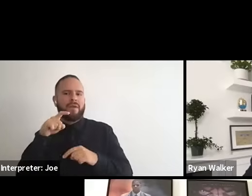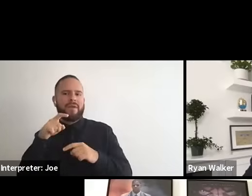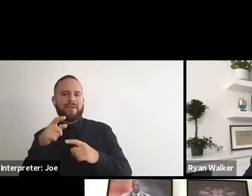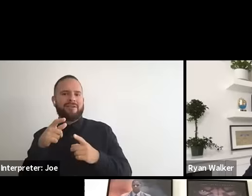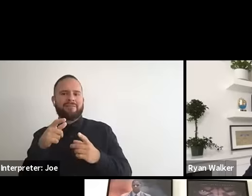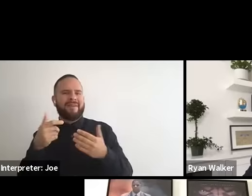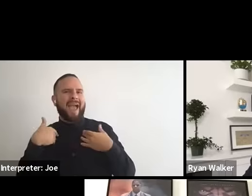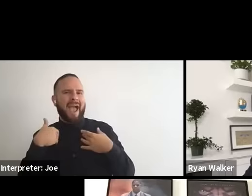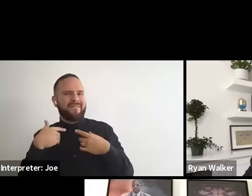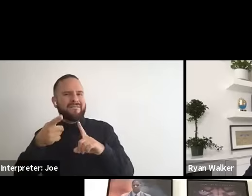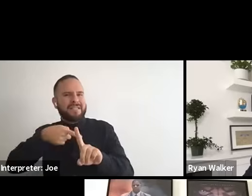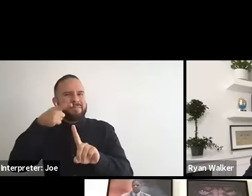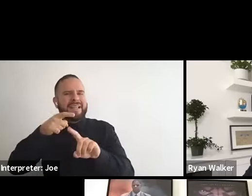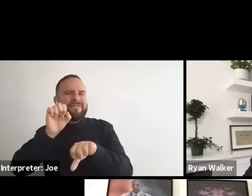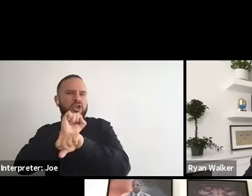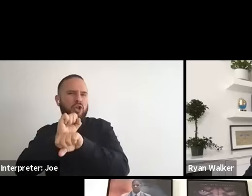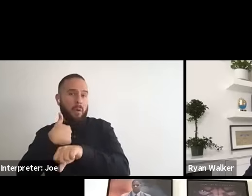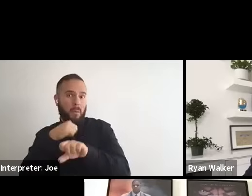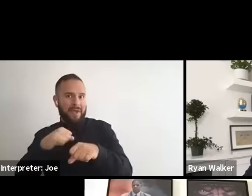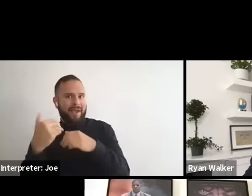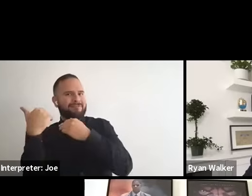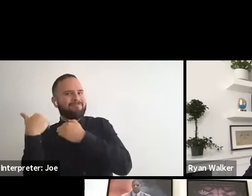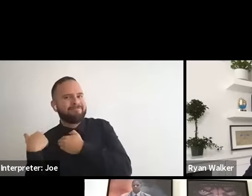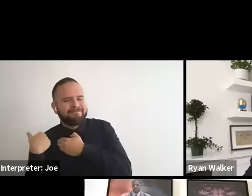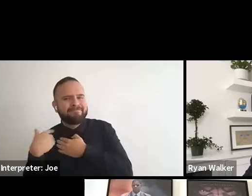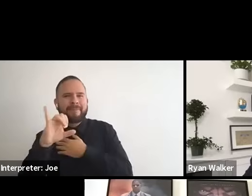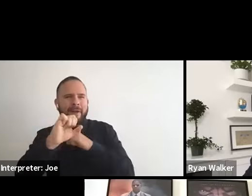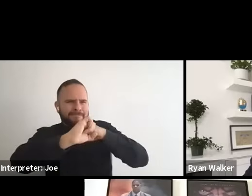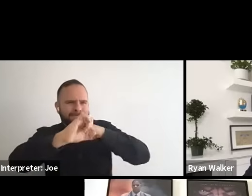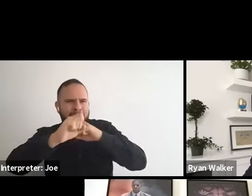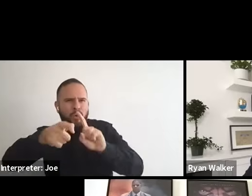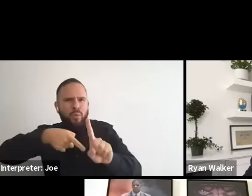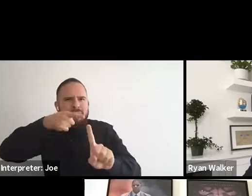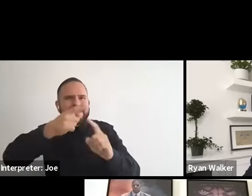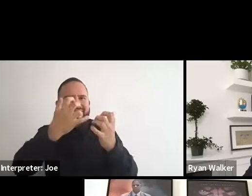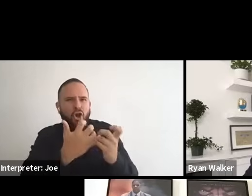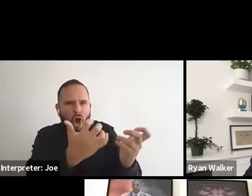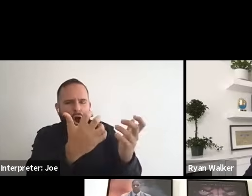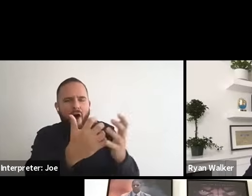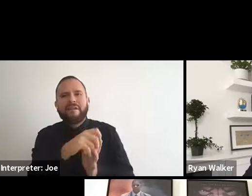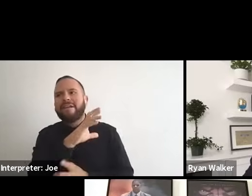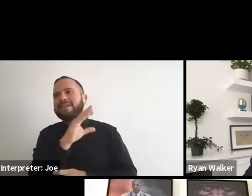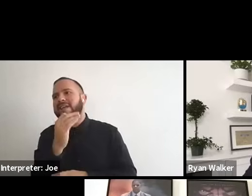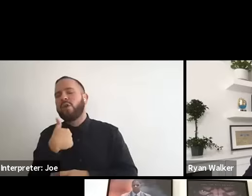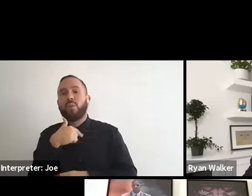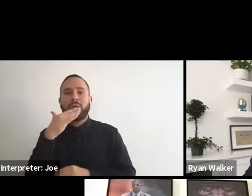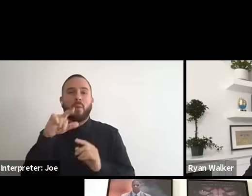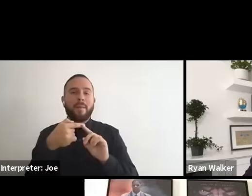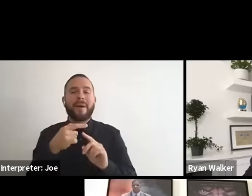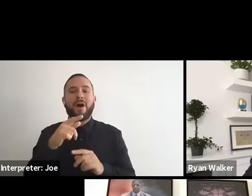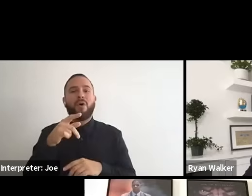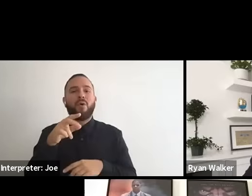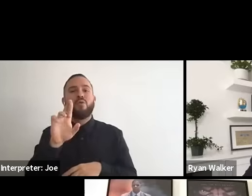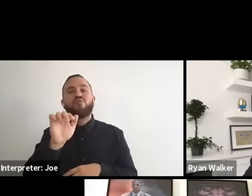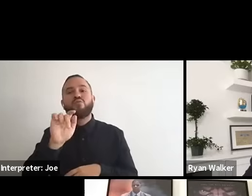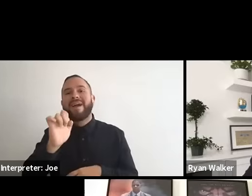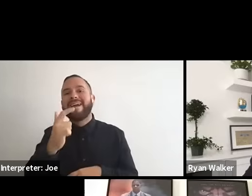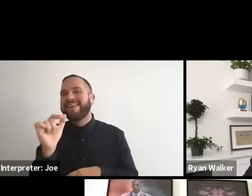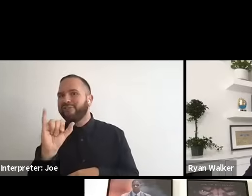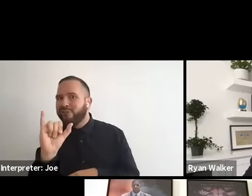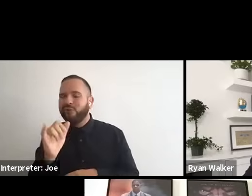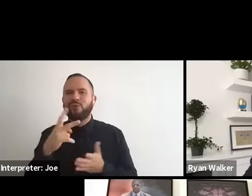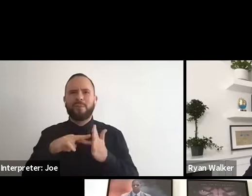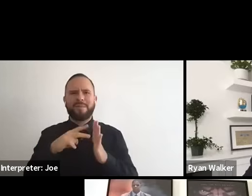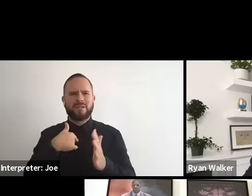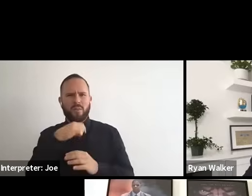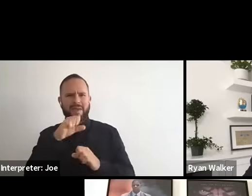very certain outlets that we know that casting directors, producers are reading, that we can help position our client in a certain